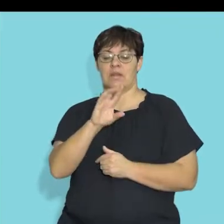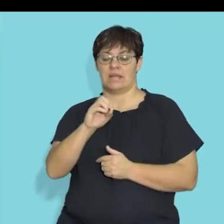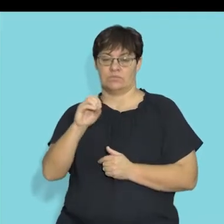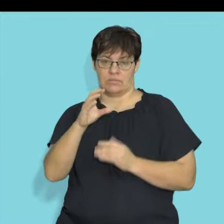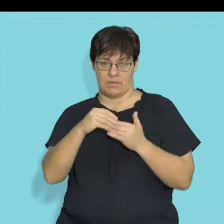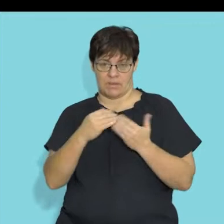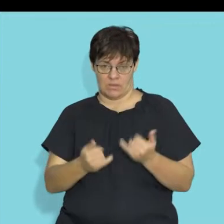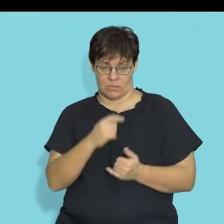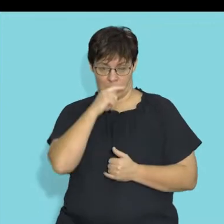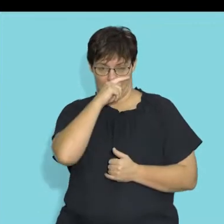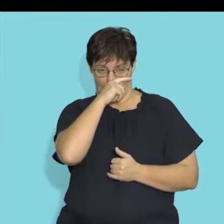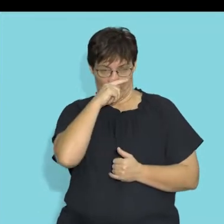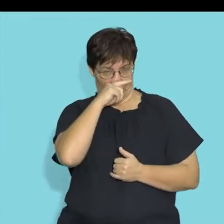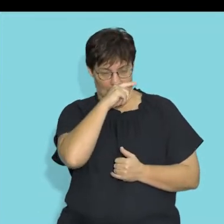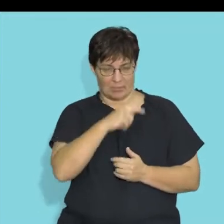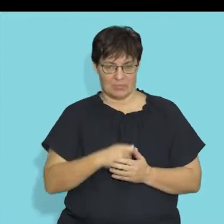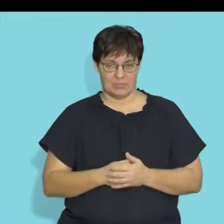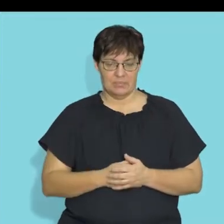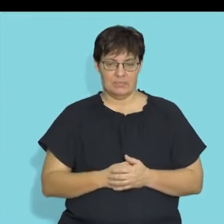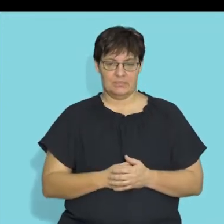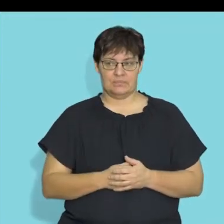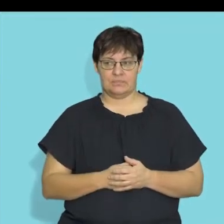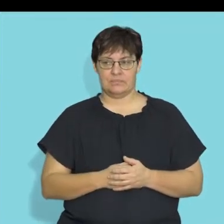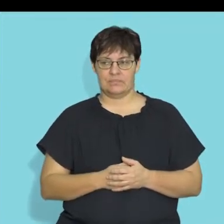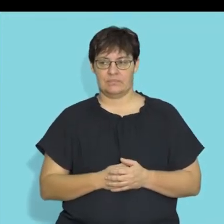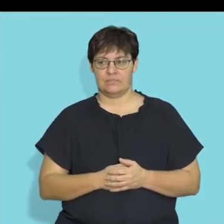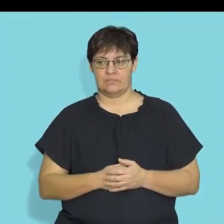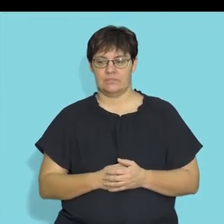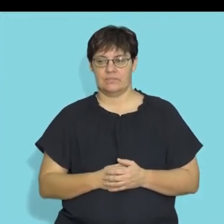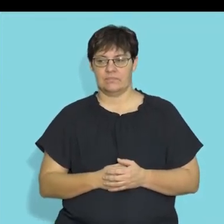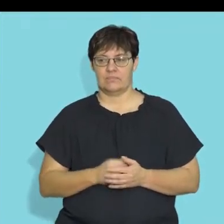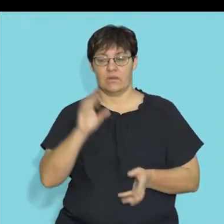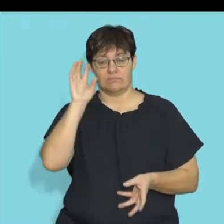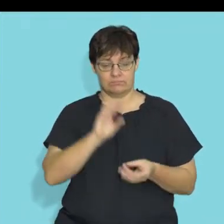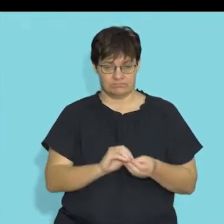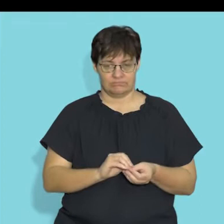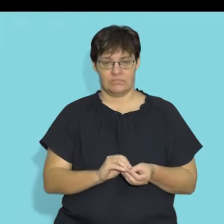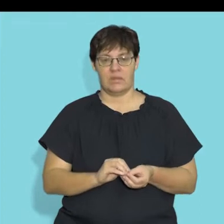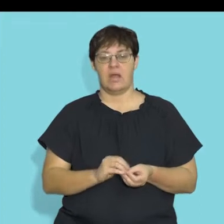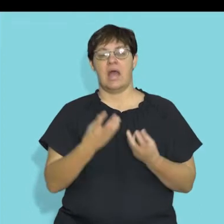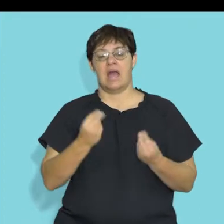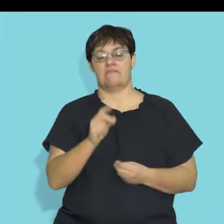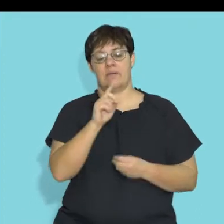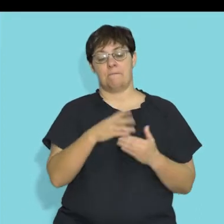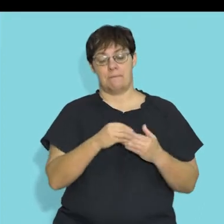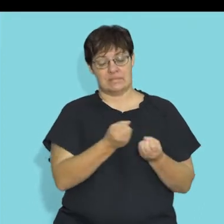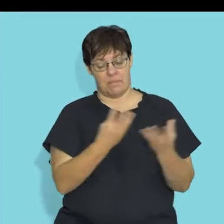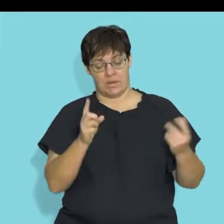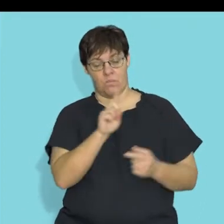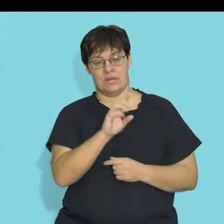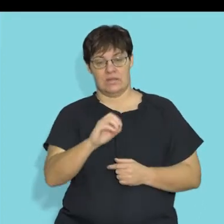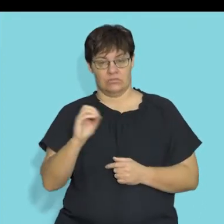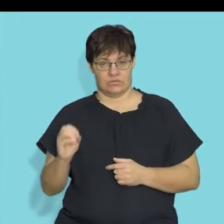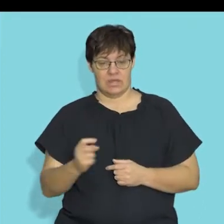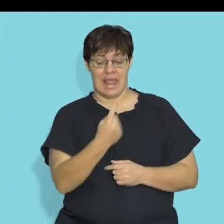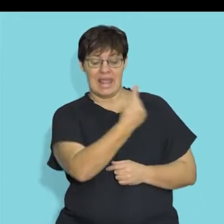so you can see it. We had 80 members, plus we were supposed to increase by 20. So in total, we now should have 100